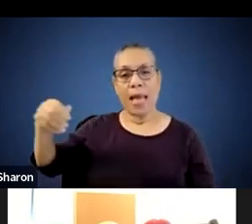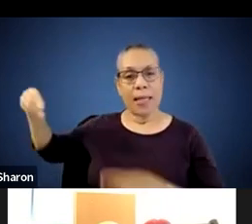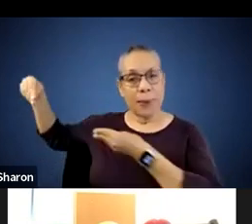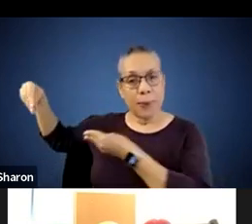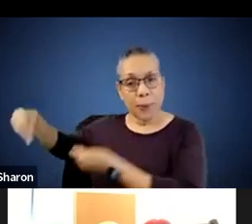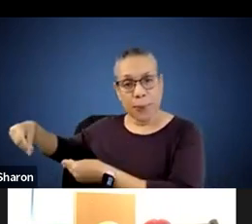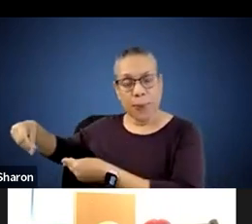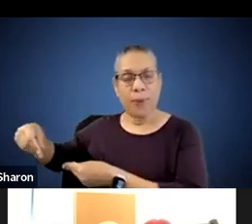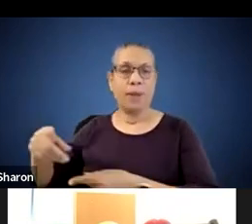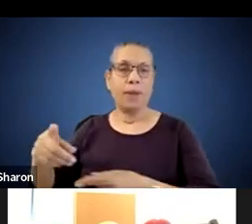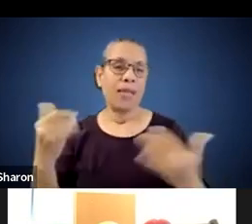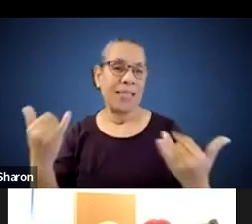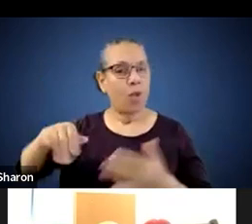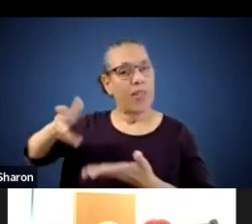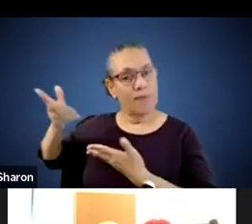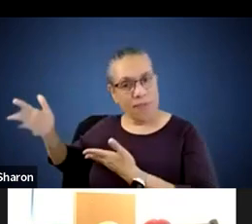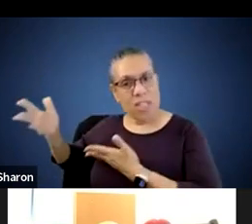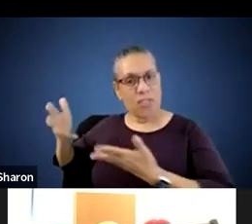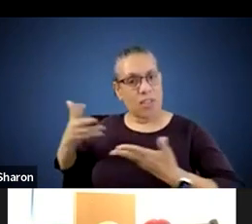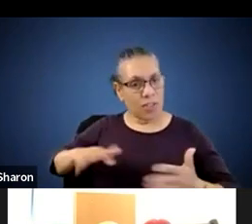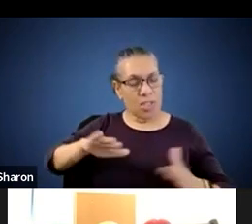thank you you're welcome